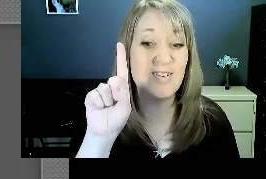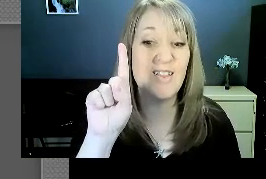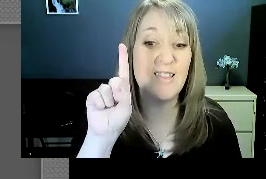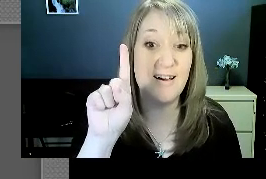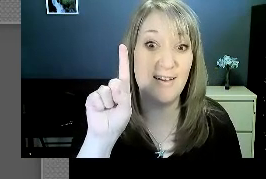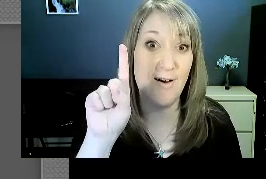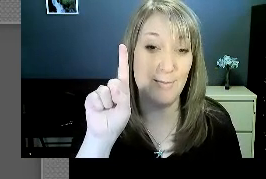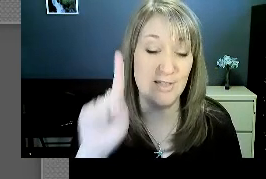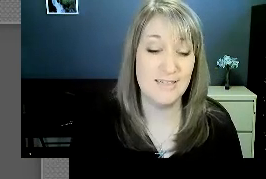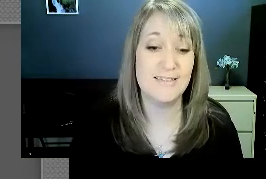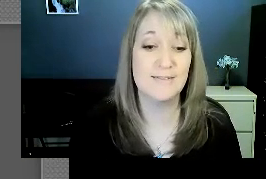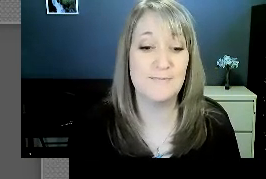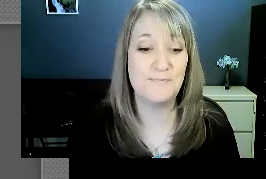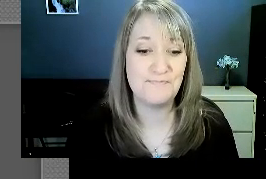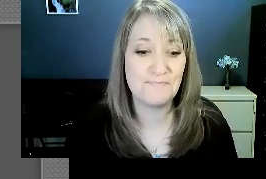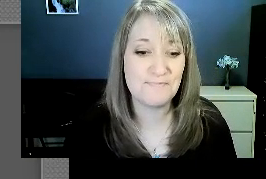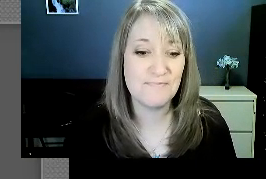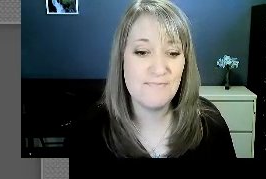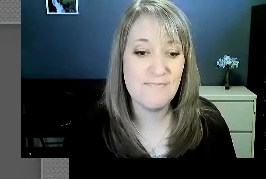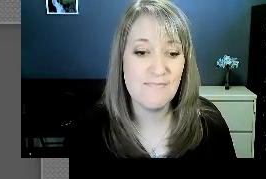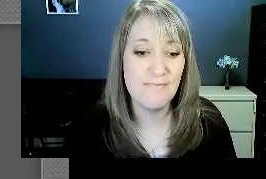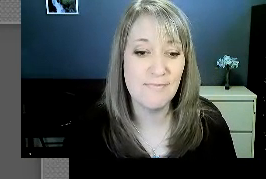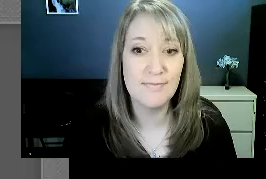So those are a lot of options.